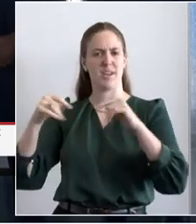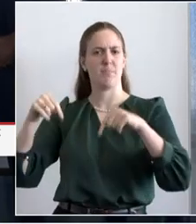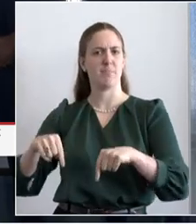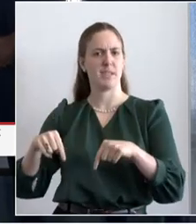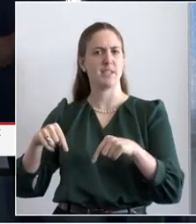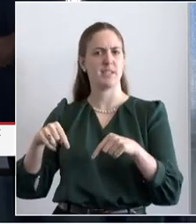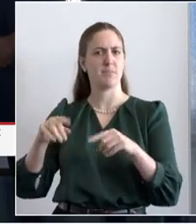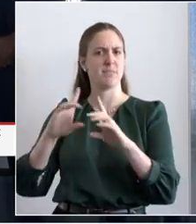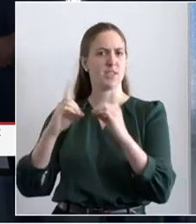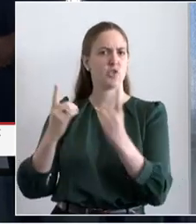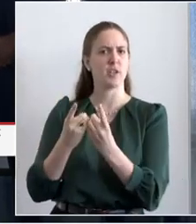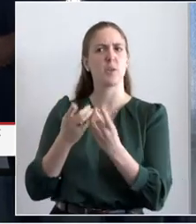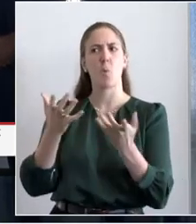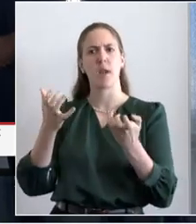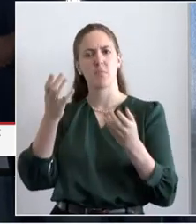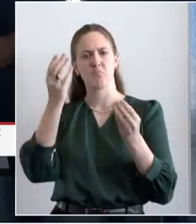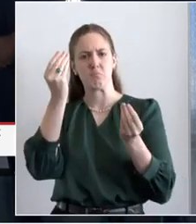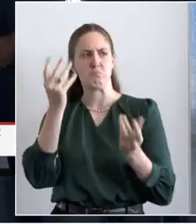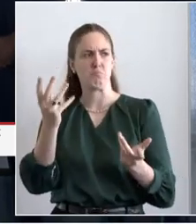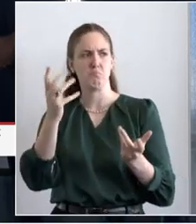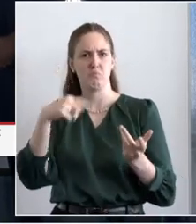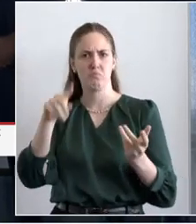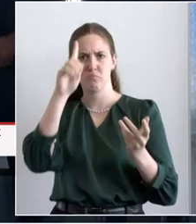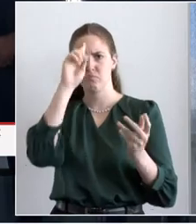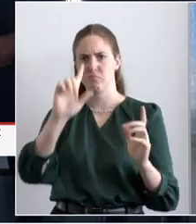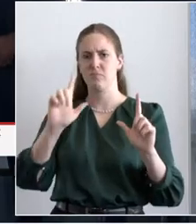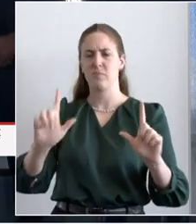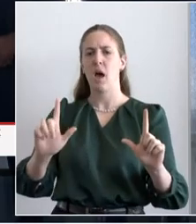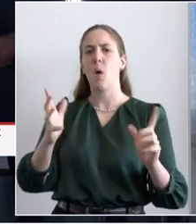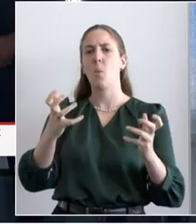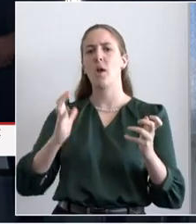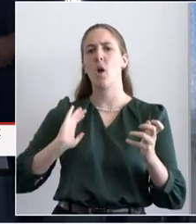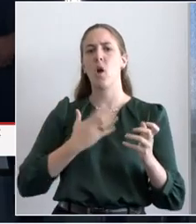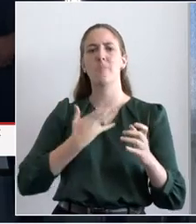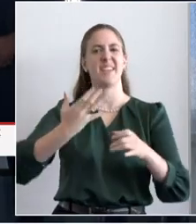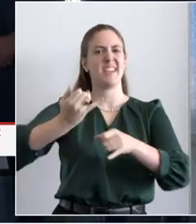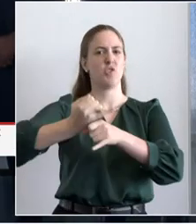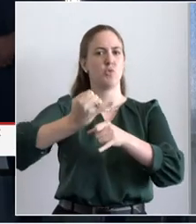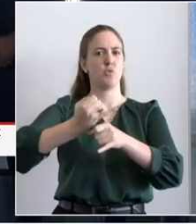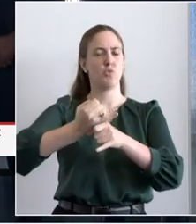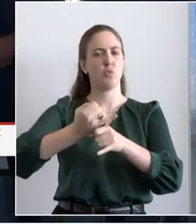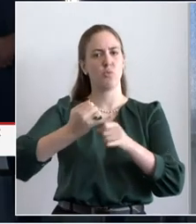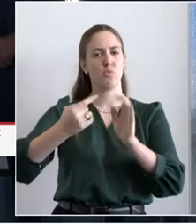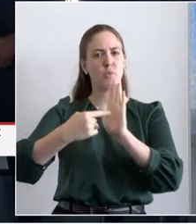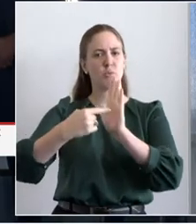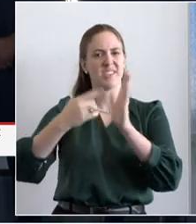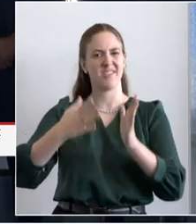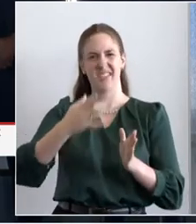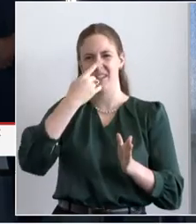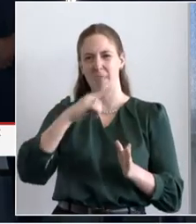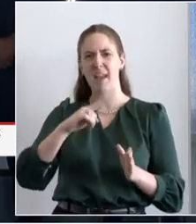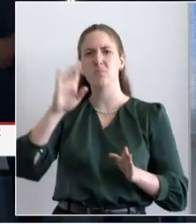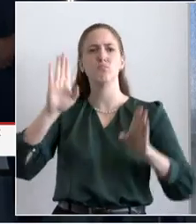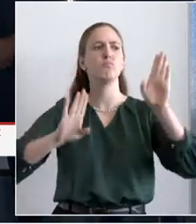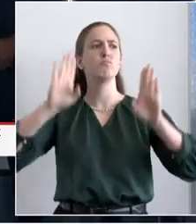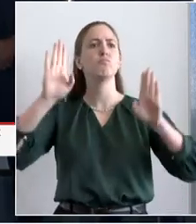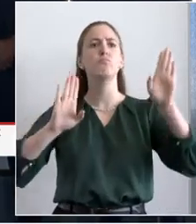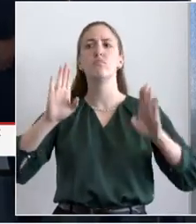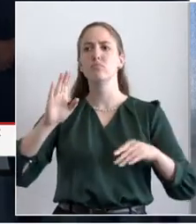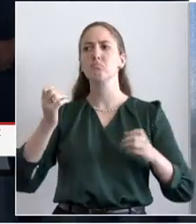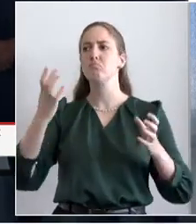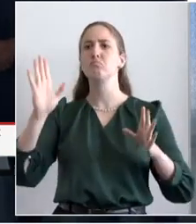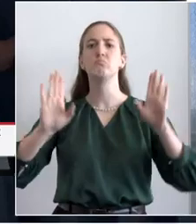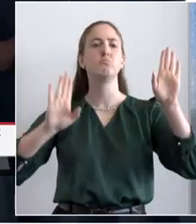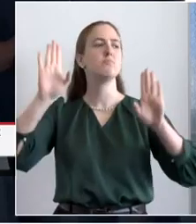for the room that's here, I would love our institutional reps to raise your hand so we can see the eds and meds and utility